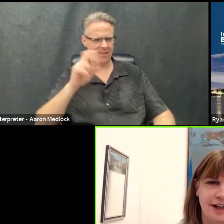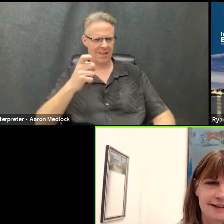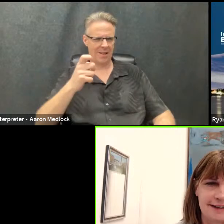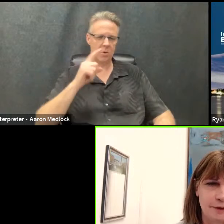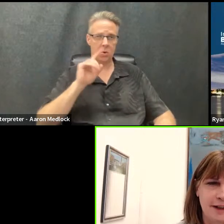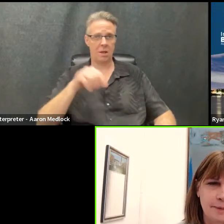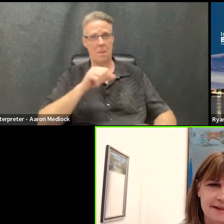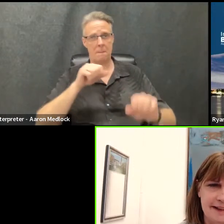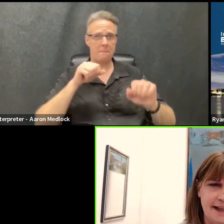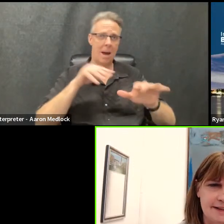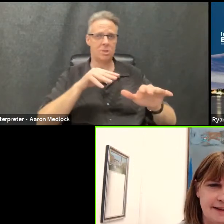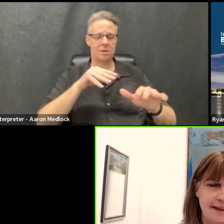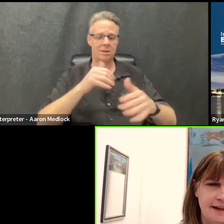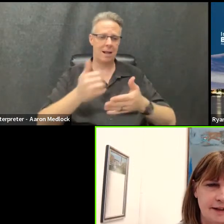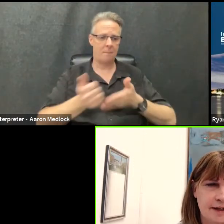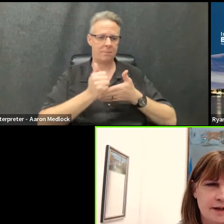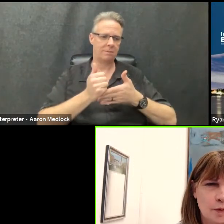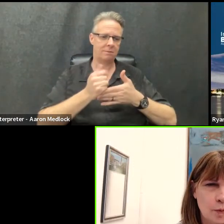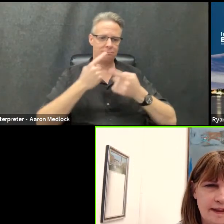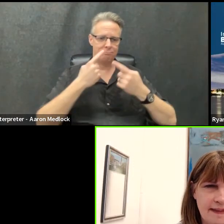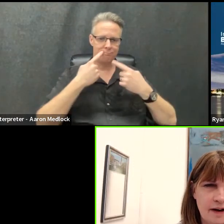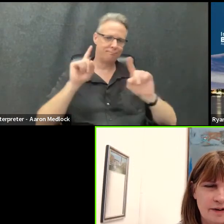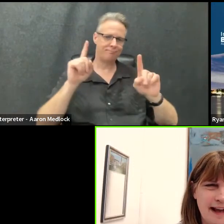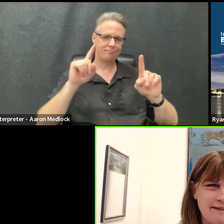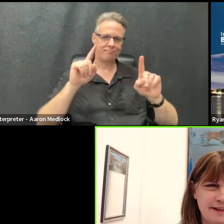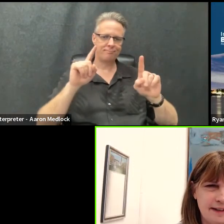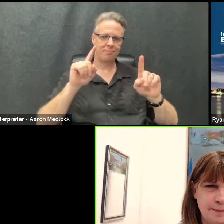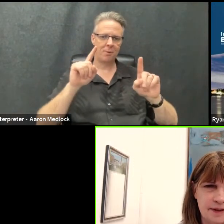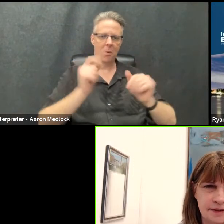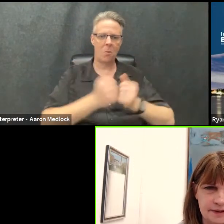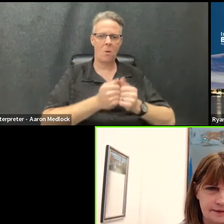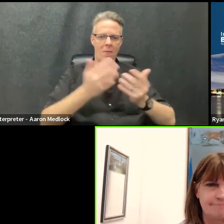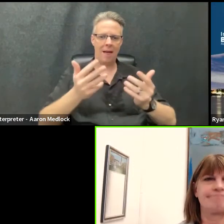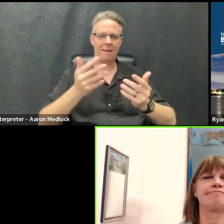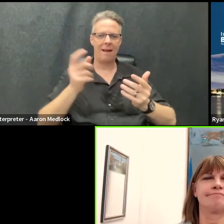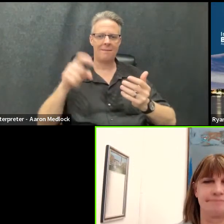magic sauce that would help us get there without having to